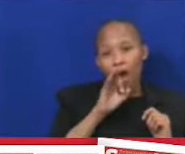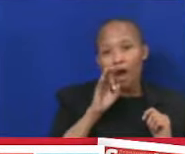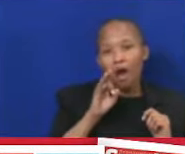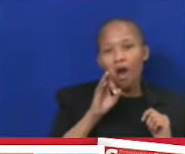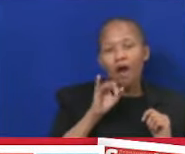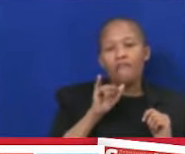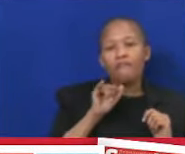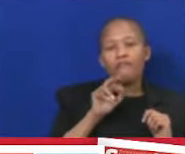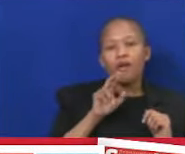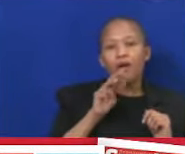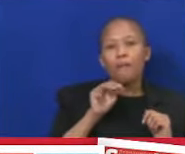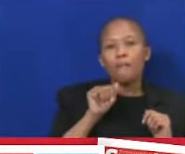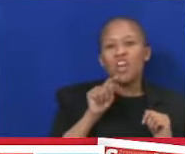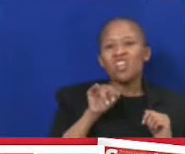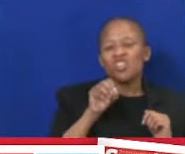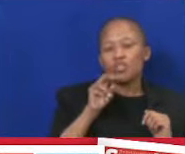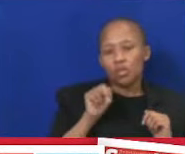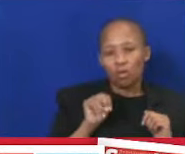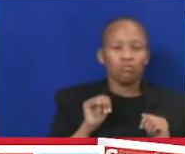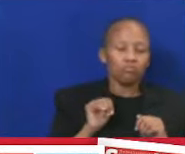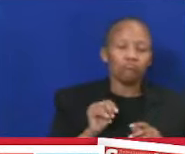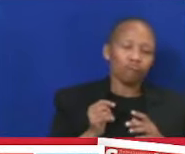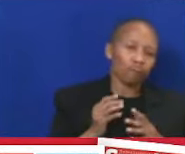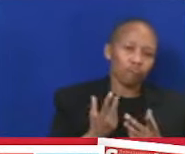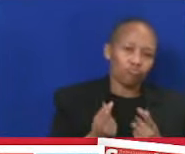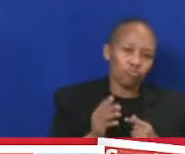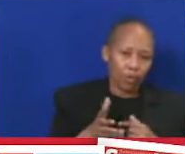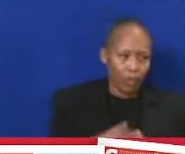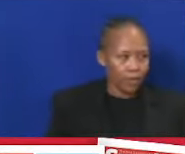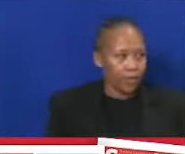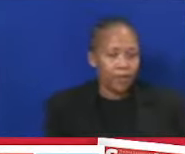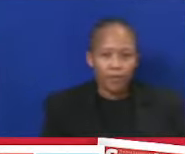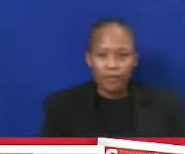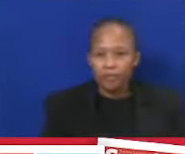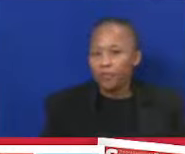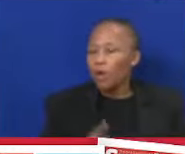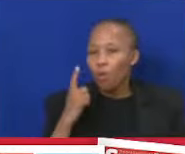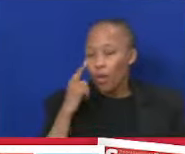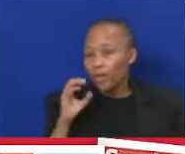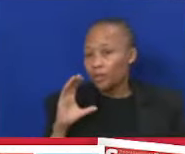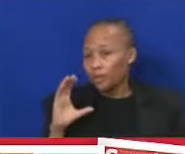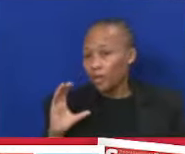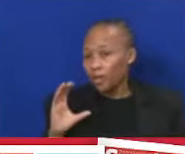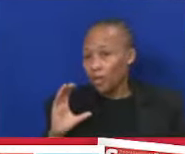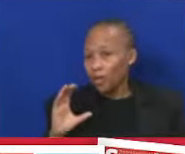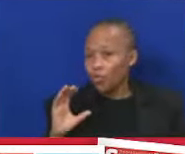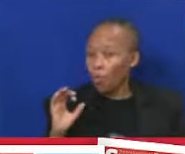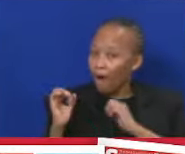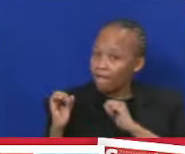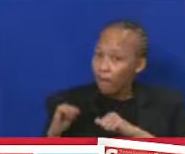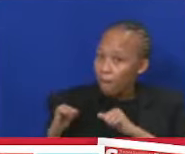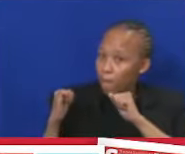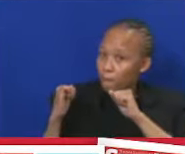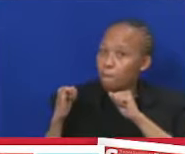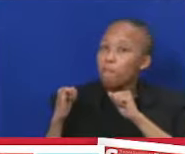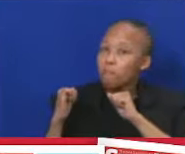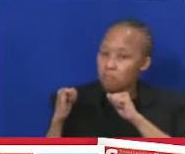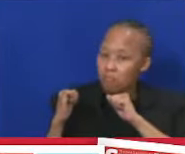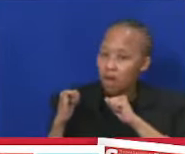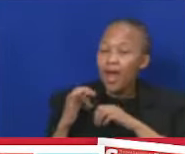Morning, Commissioners. Good morning. Do you affirm that the evidence you are going to give is the truth, the